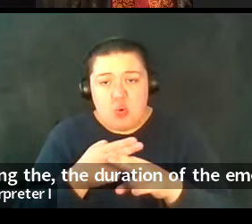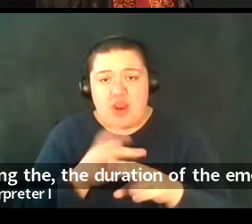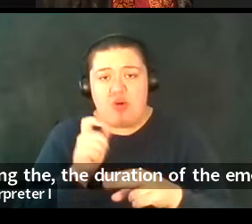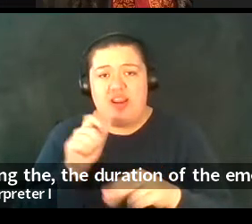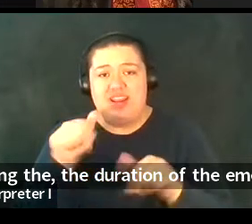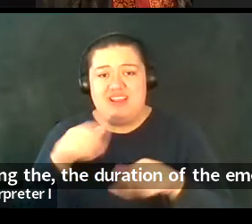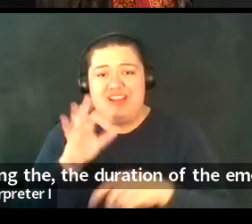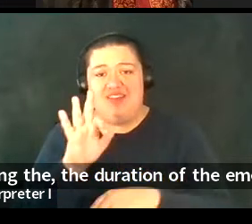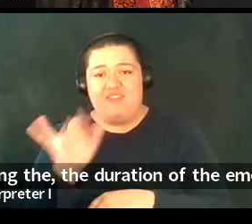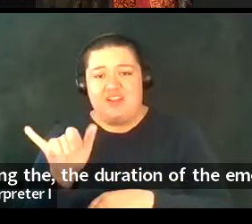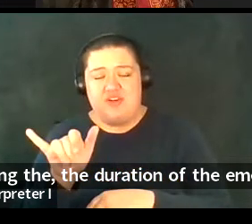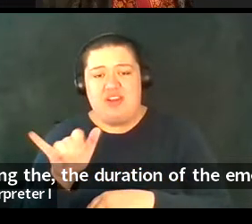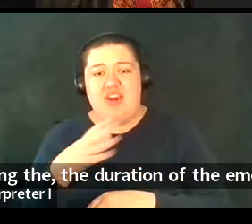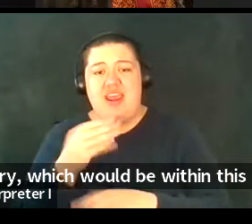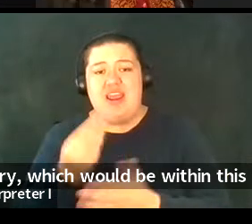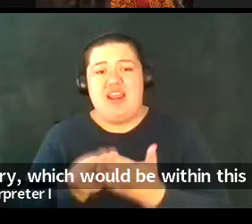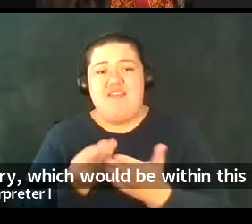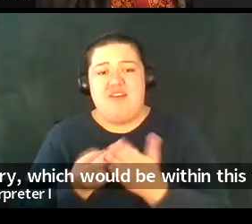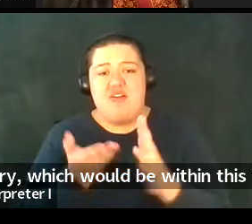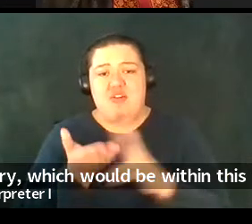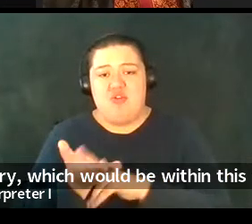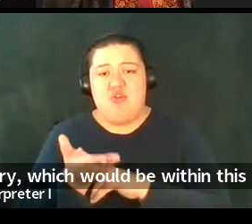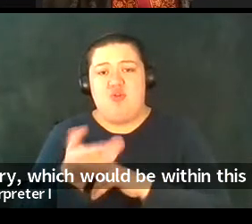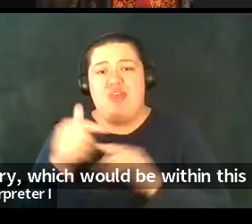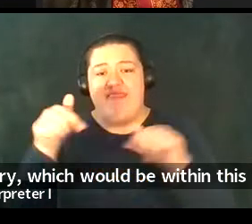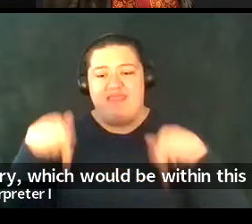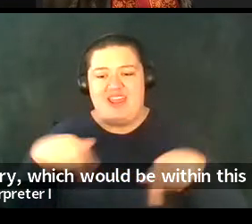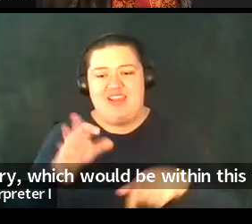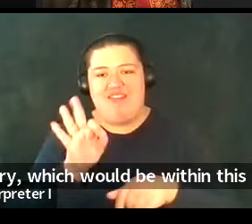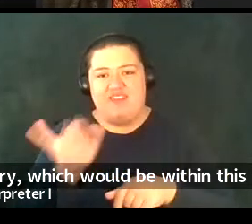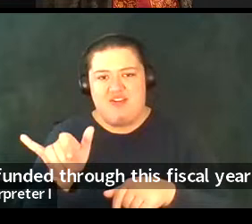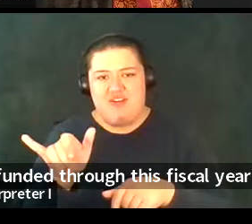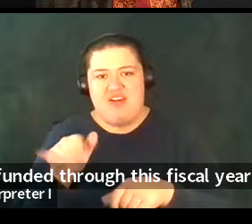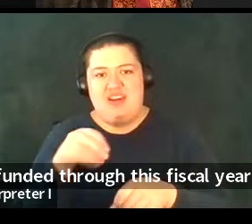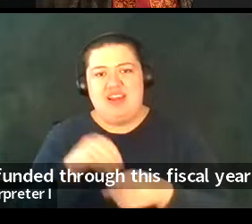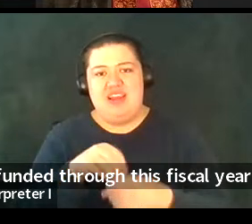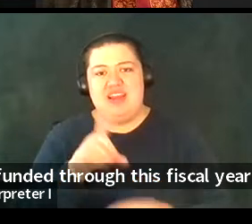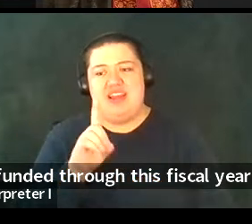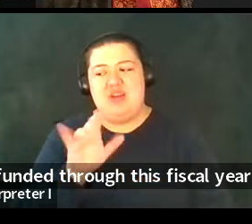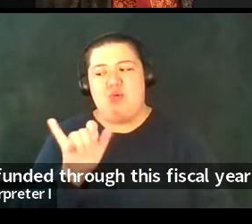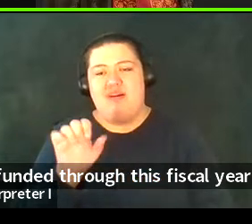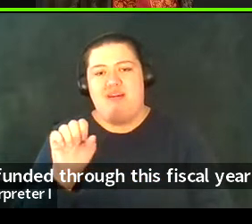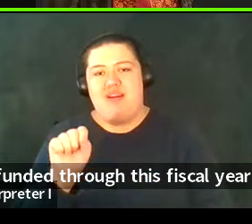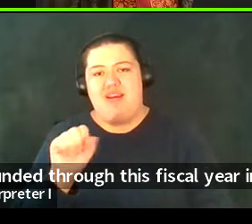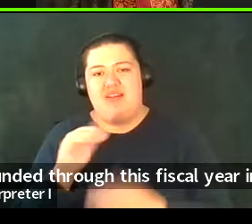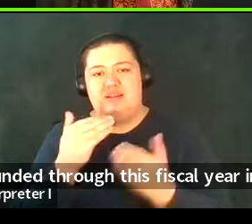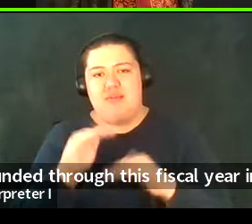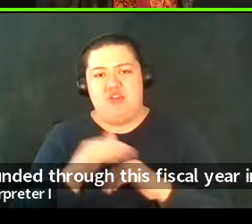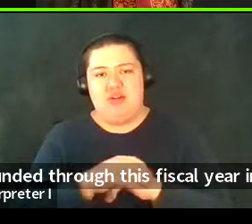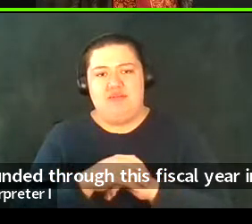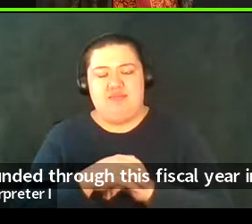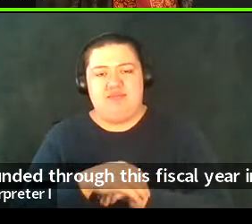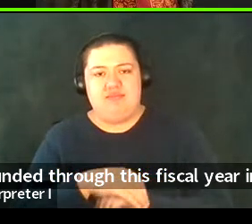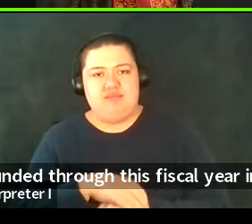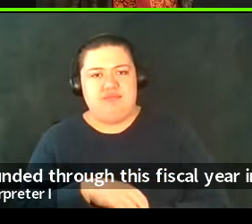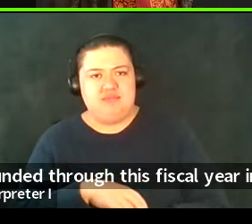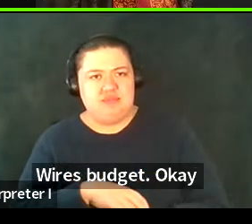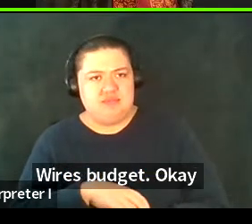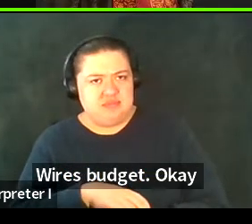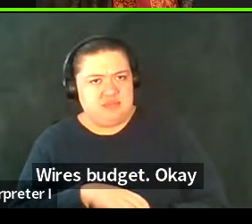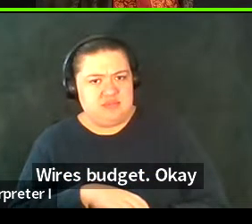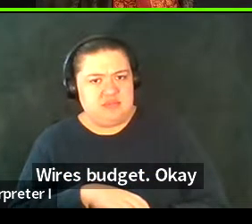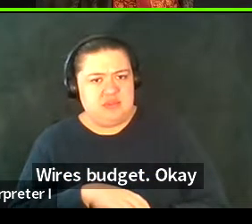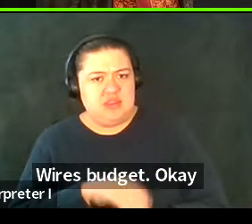year, Got it. and it's funded through this fiscal year in the DYR's budget. Okay. Clarity on that. Trayon